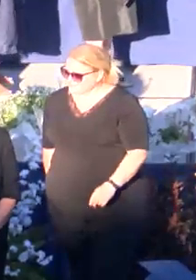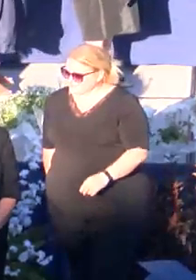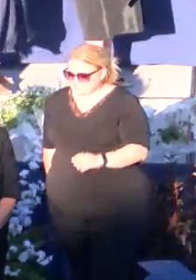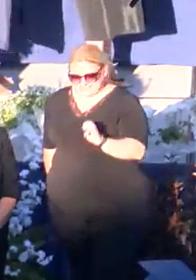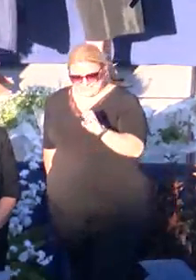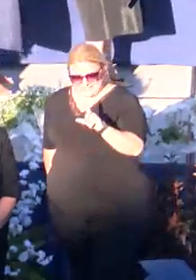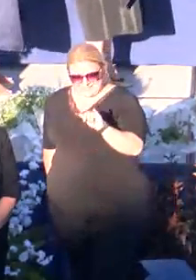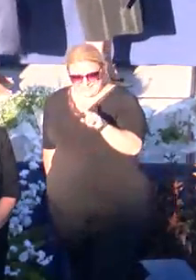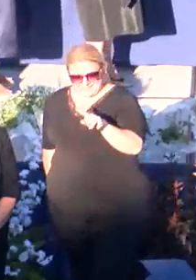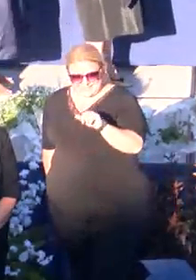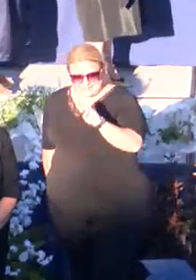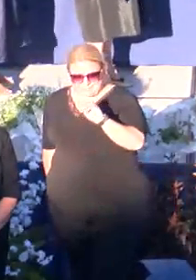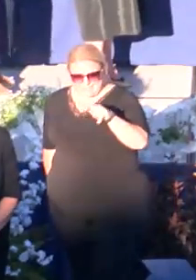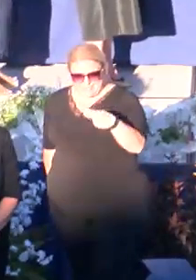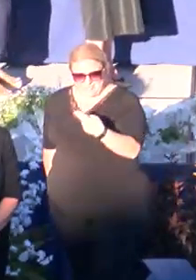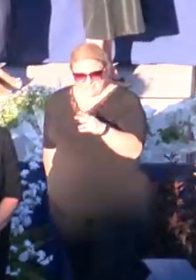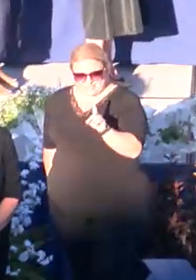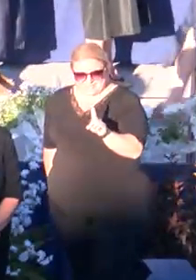Elizabeth Deek.